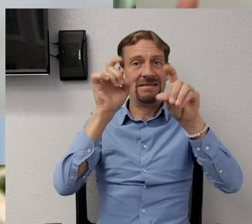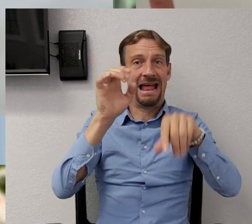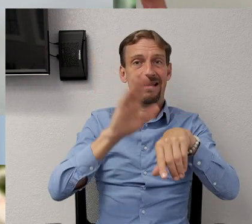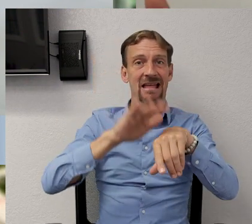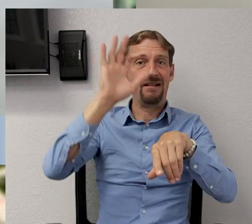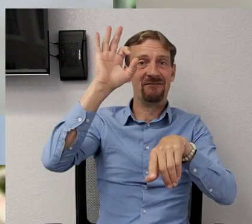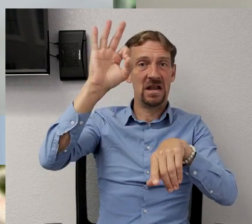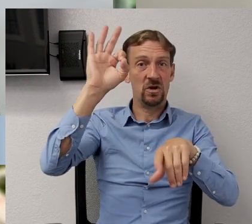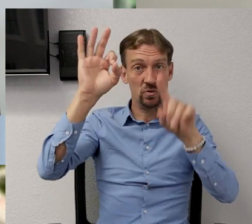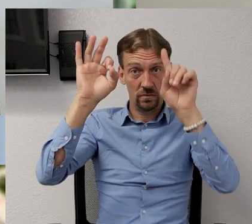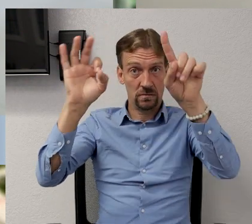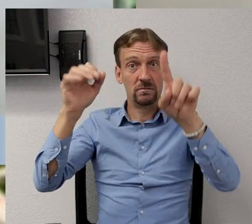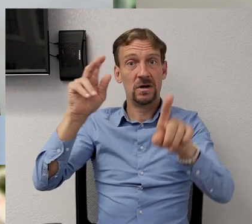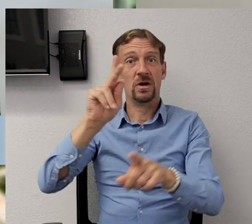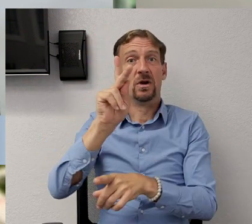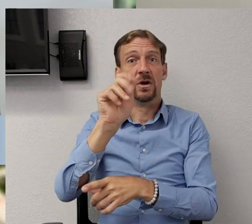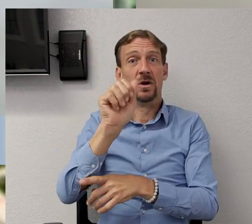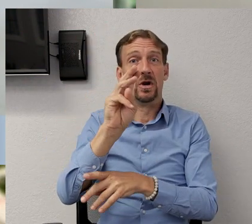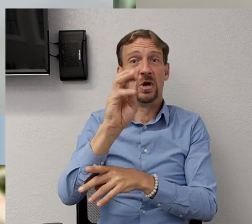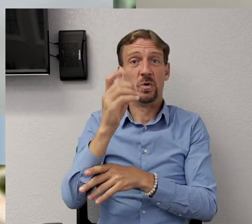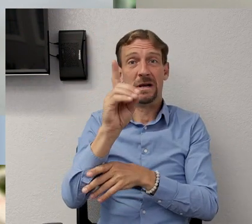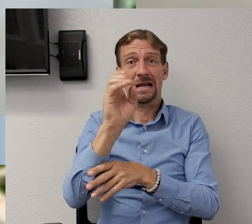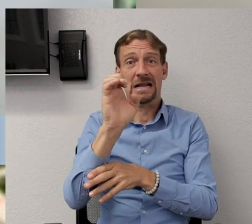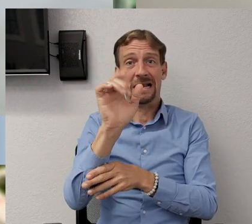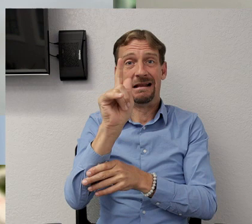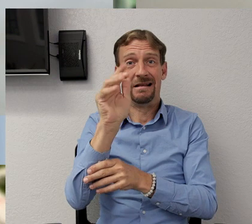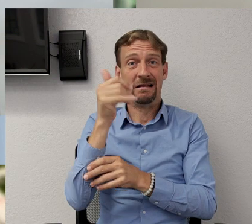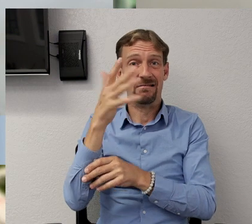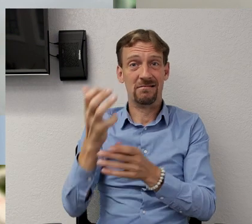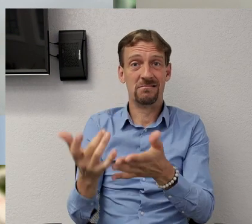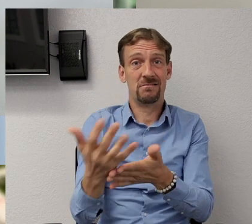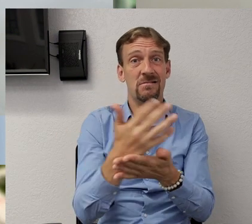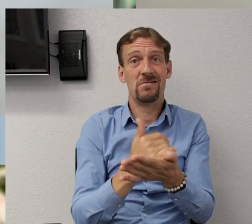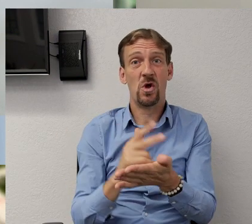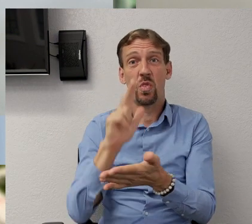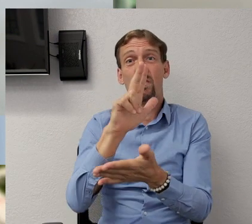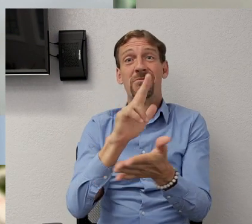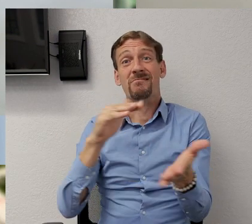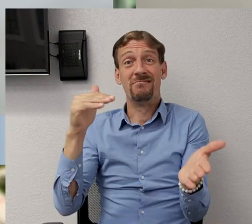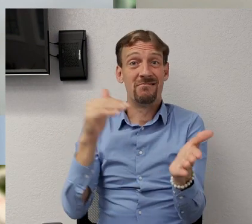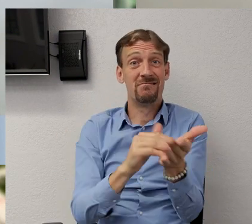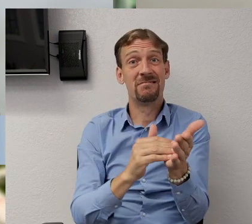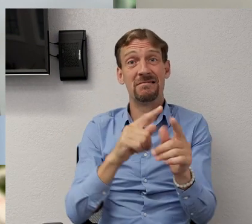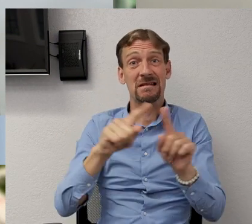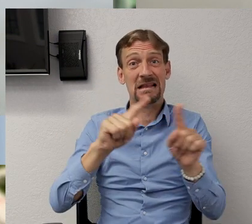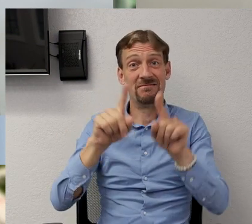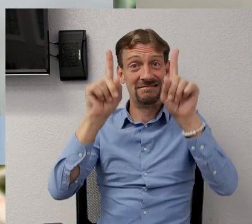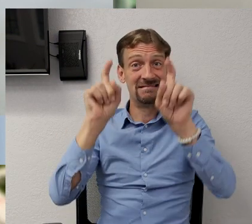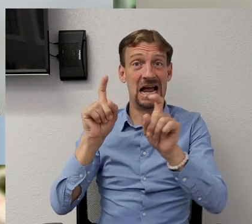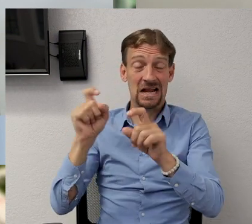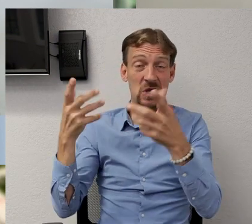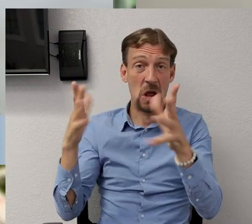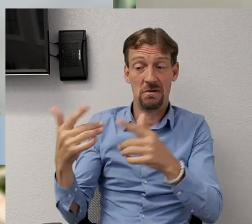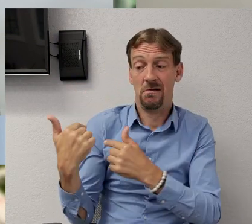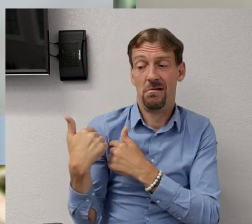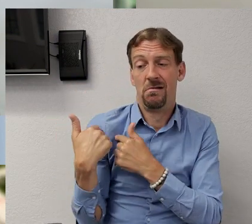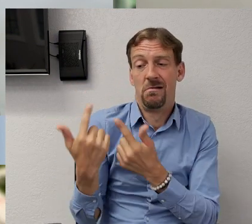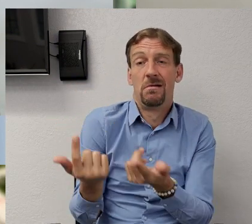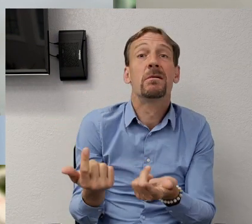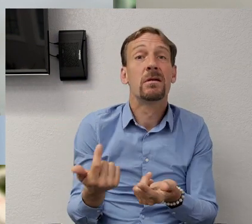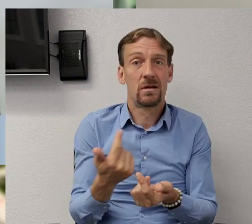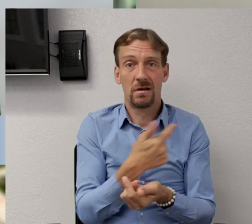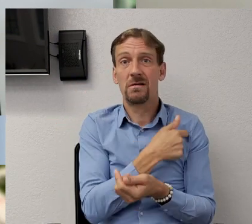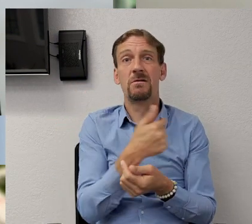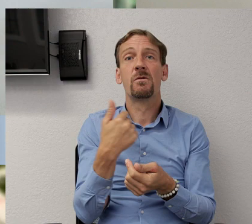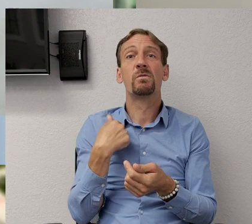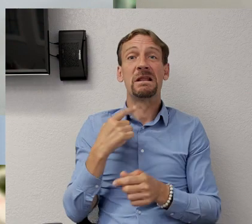they have. I mentioned, Cuya Delta already having collected almost 3,000 tests, and we